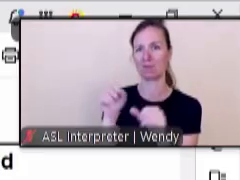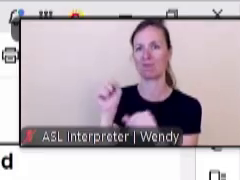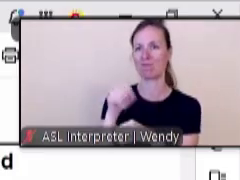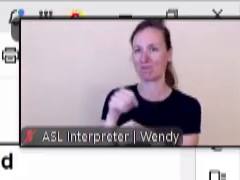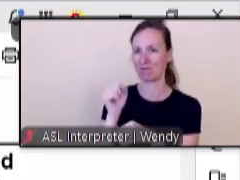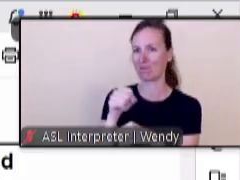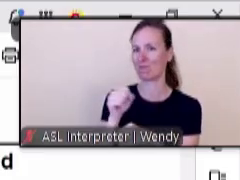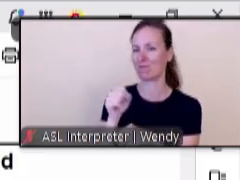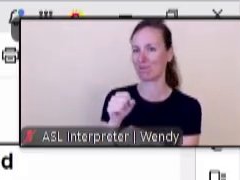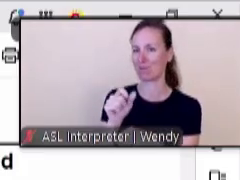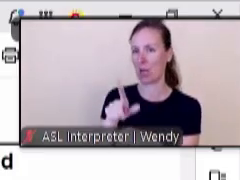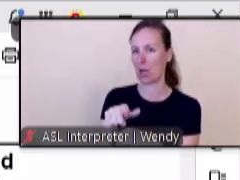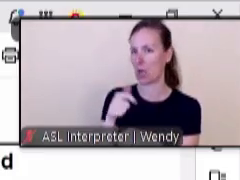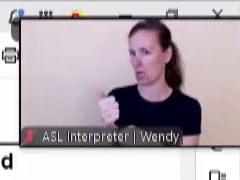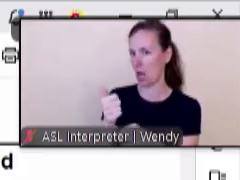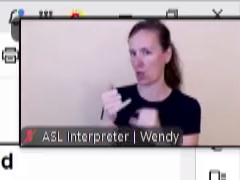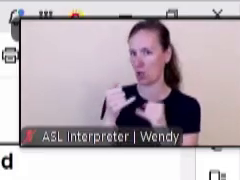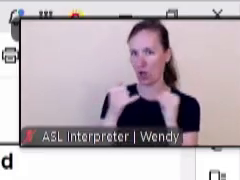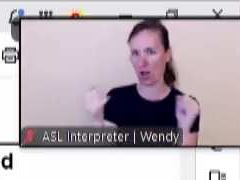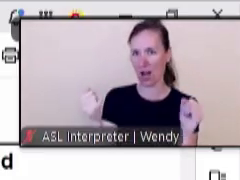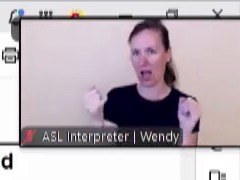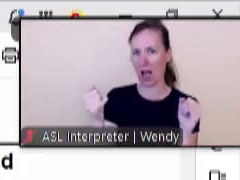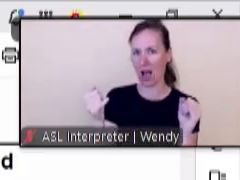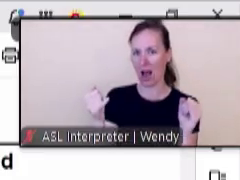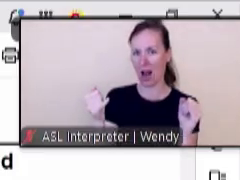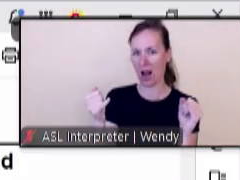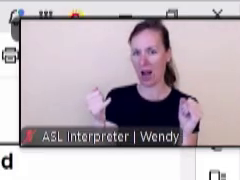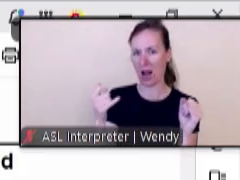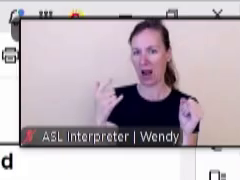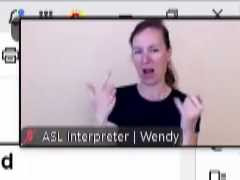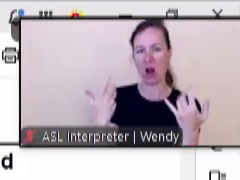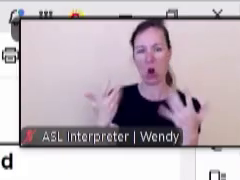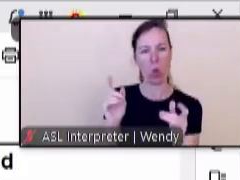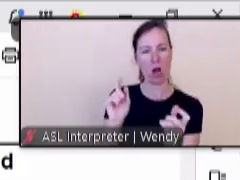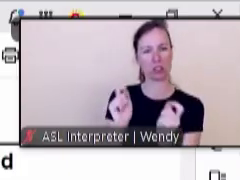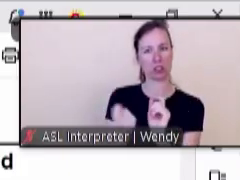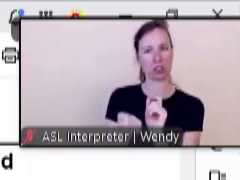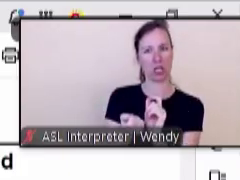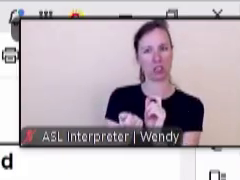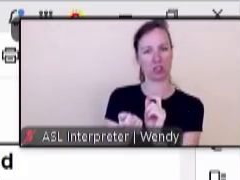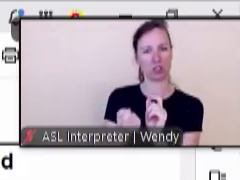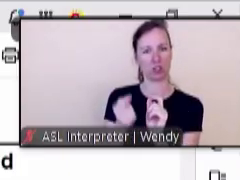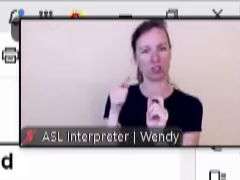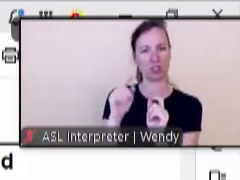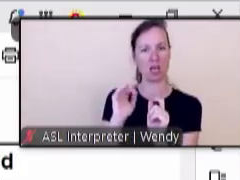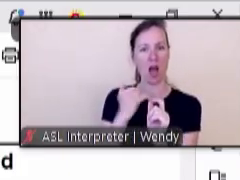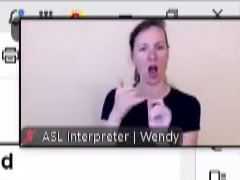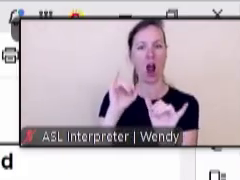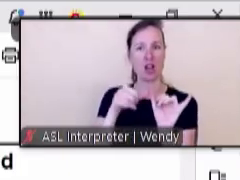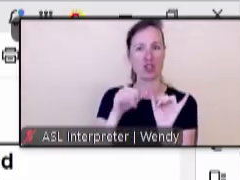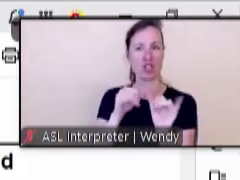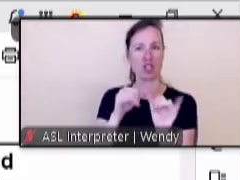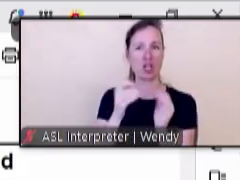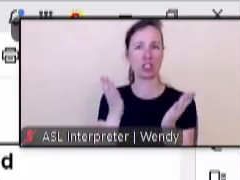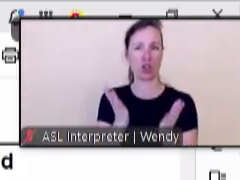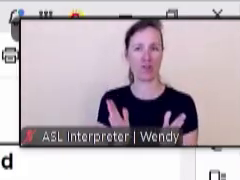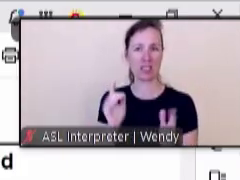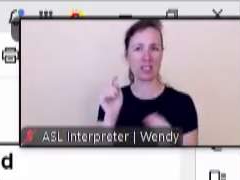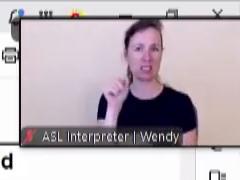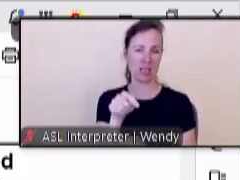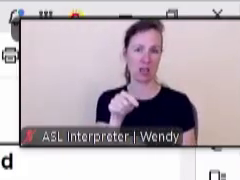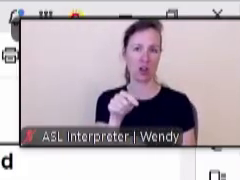this is another line item that definitely don't want to change. This is where all of my engineering services come from, as far